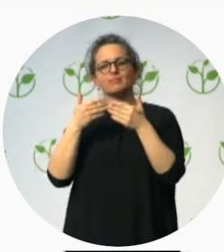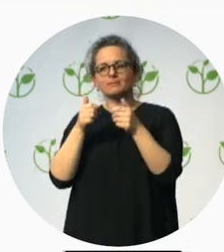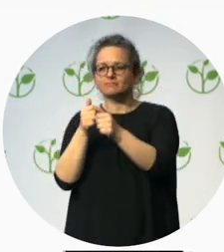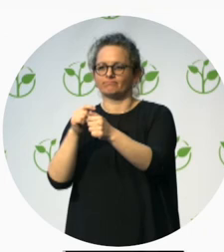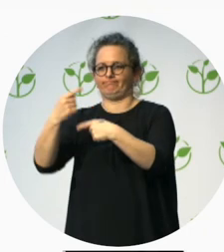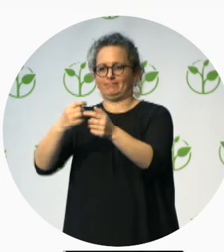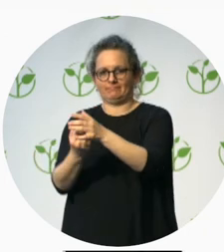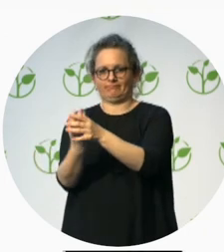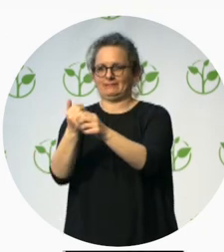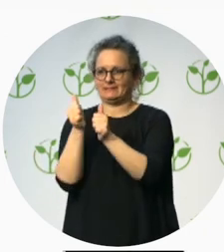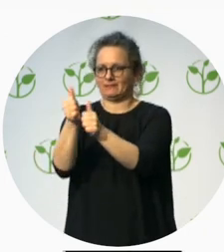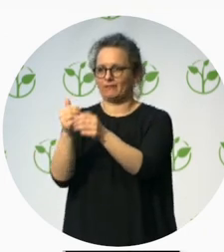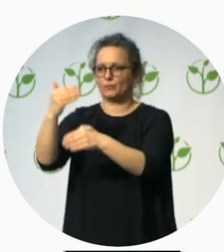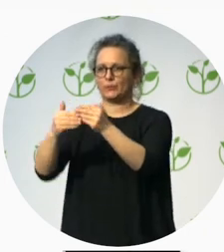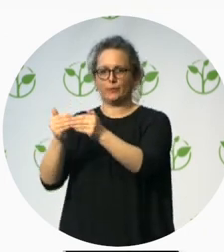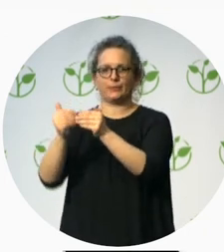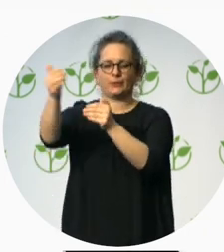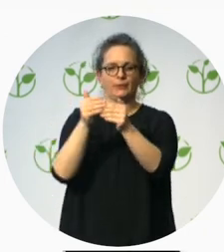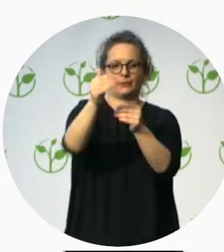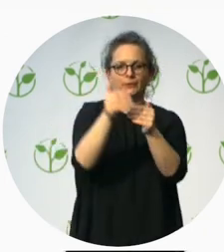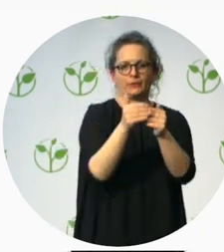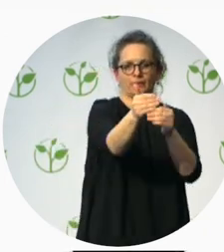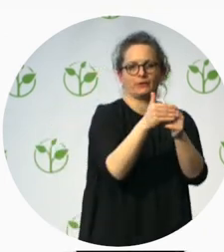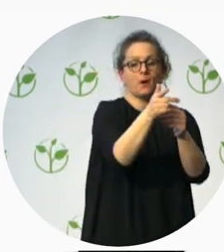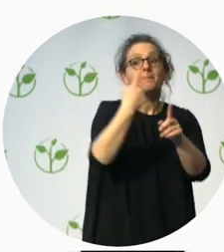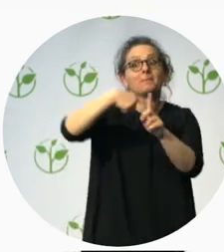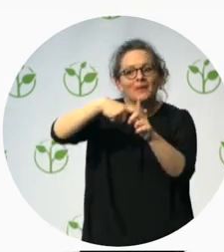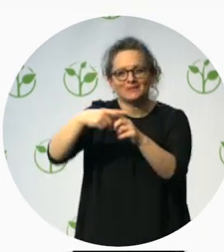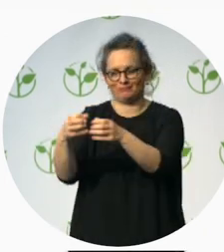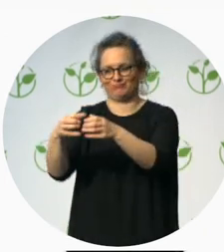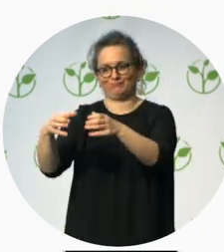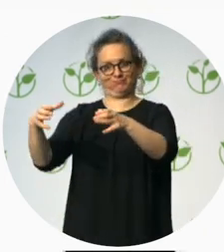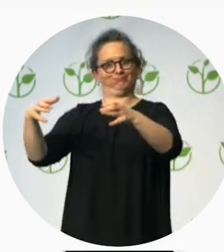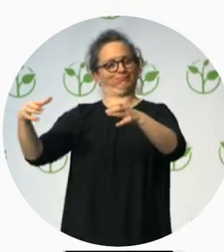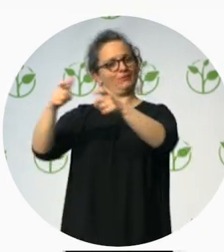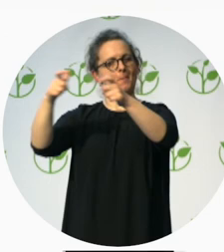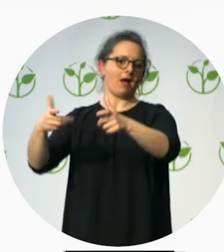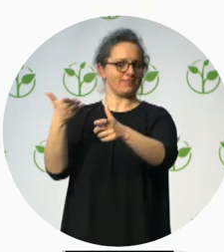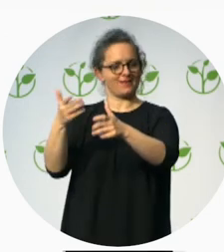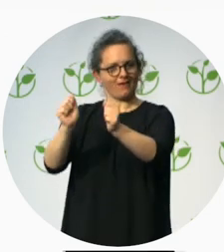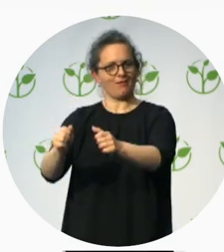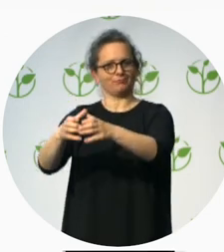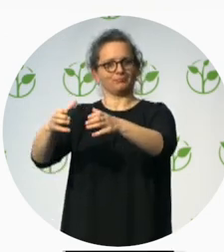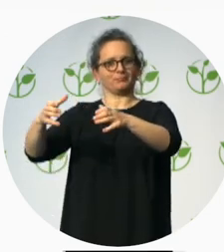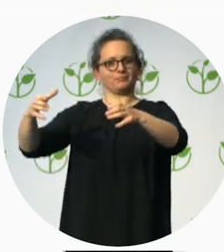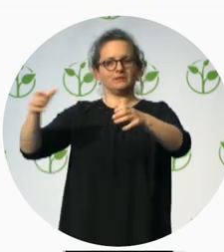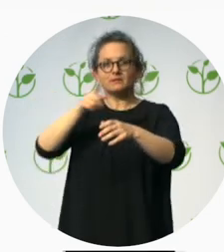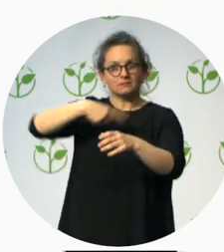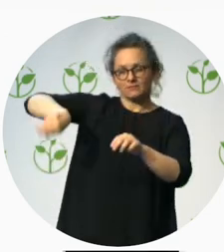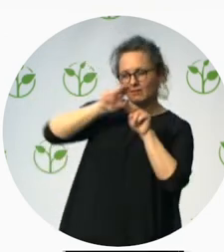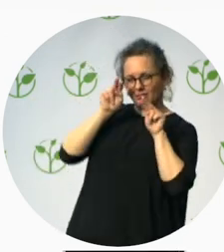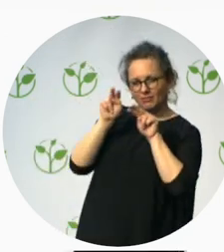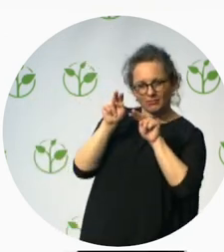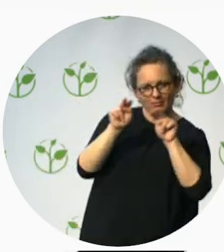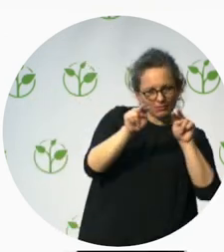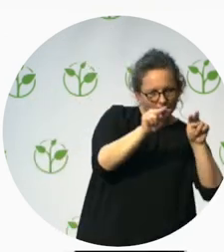business cases that can be grown, scaled up, or replicated outside the countries in